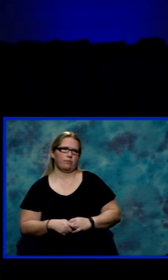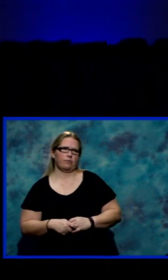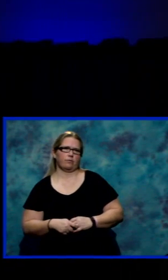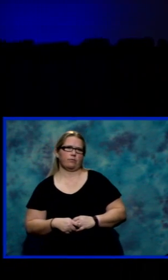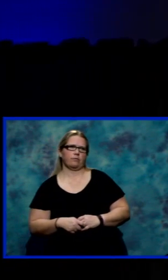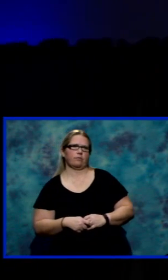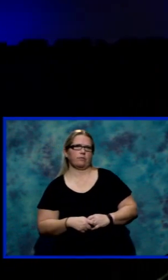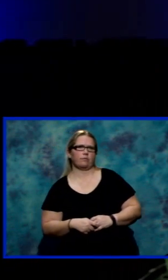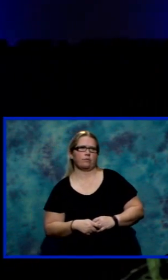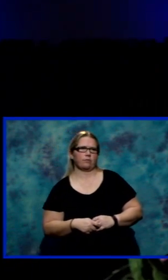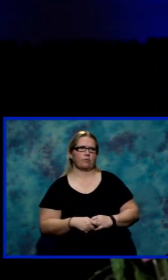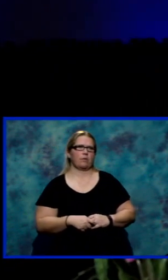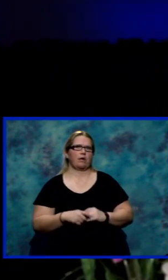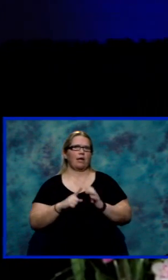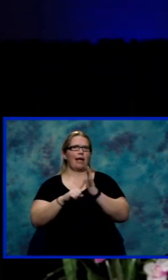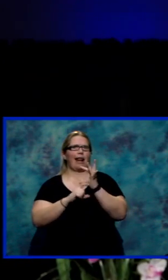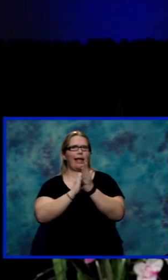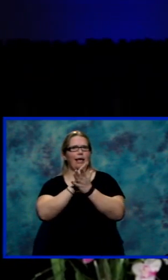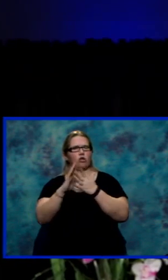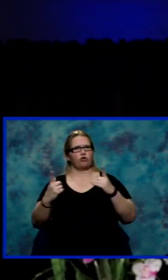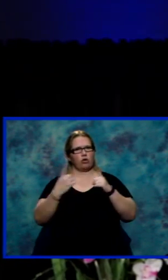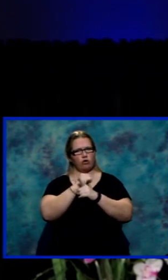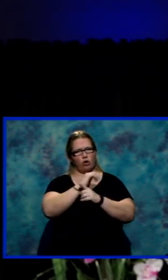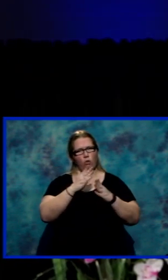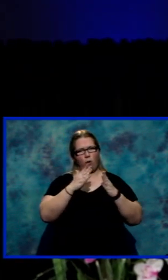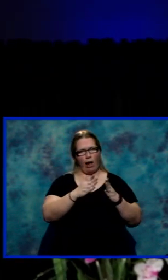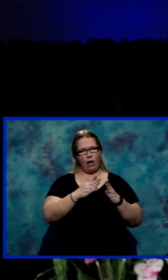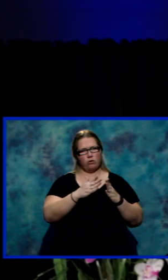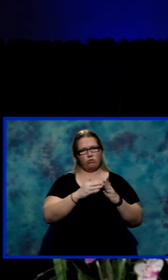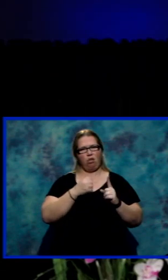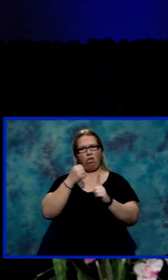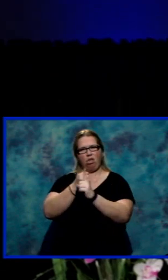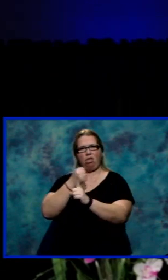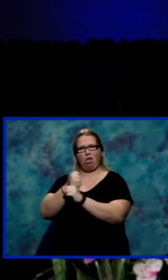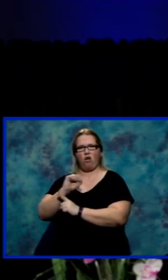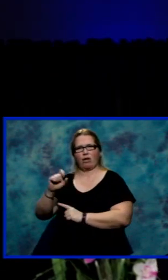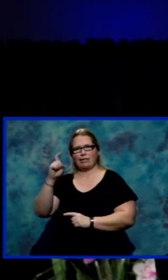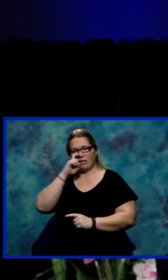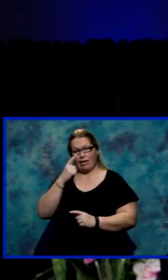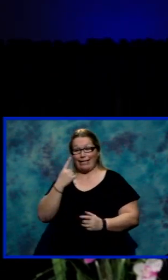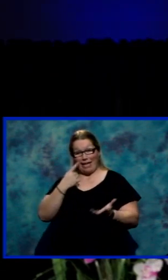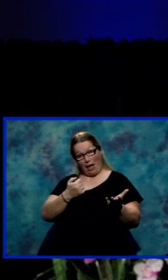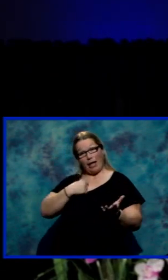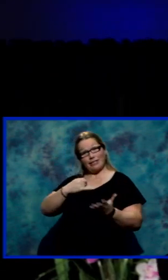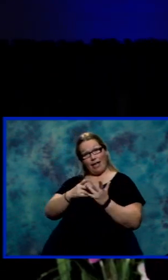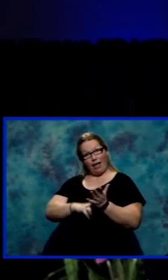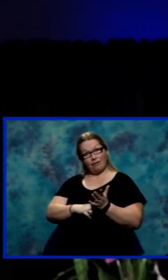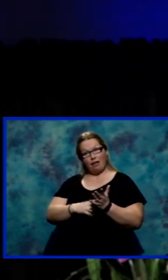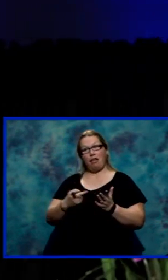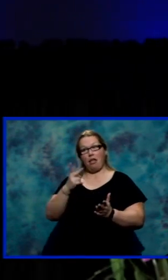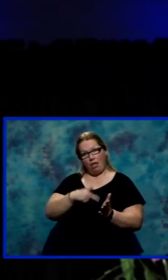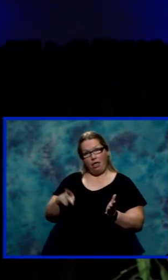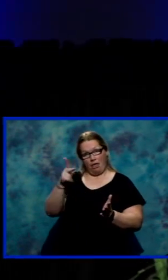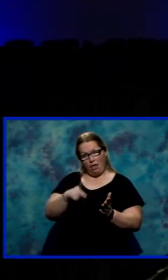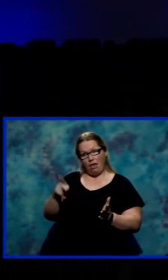And Leah changes her tactics. From attacking her sister with, see, a son. Ah, he's hearing me, he's not hearing